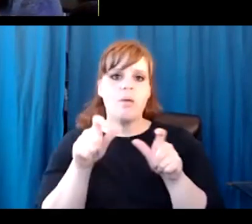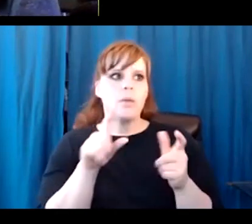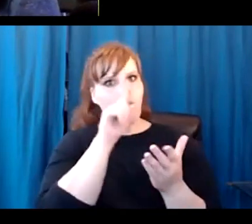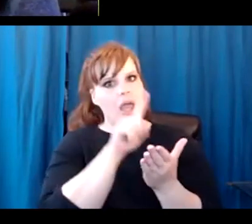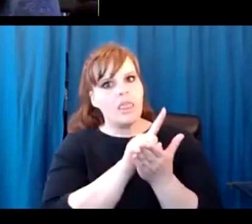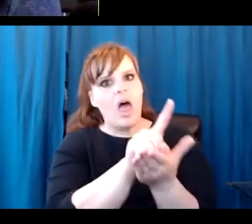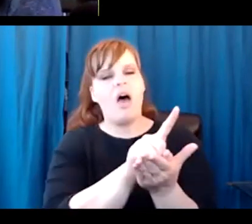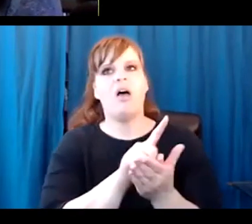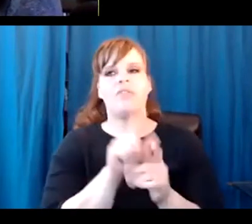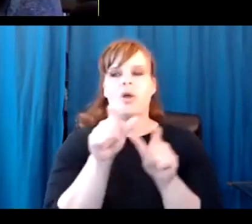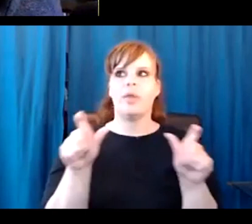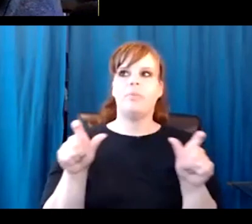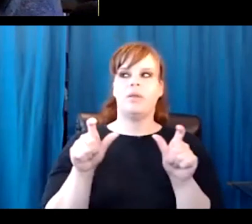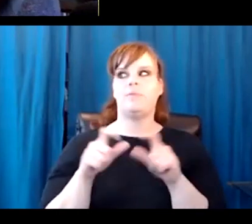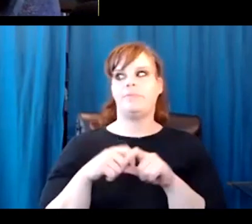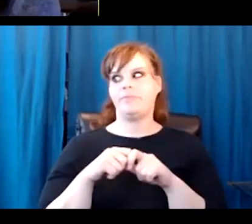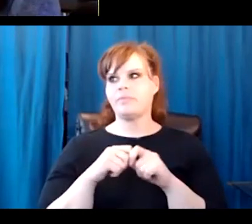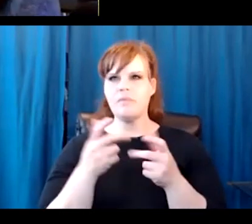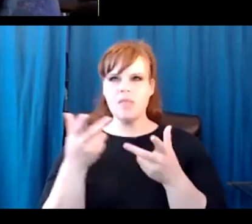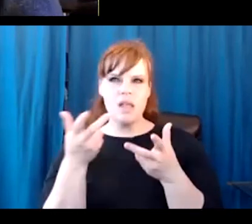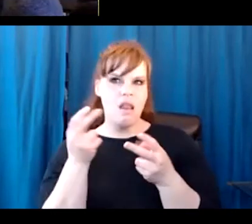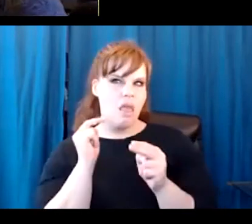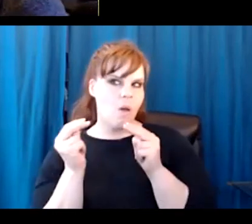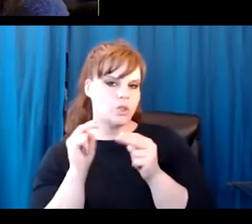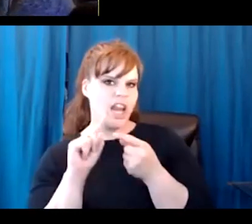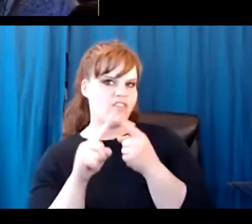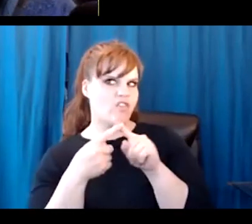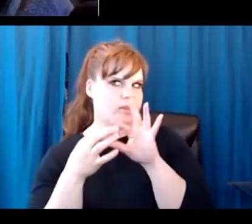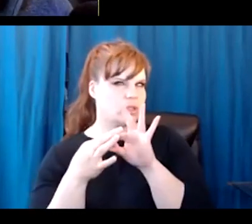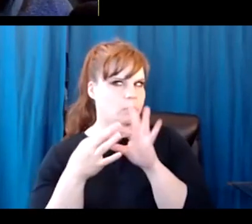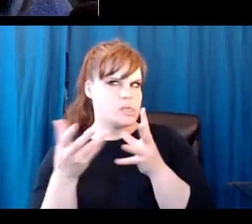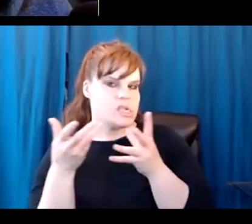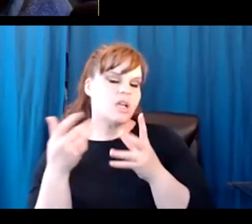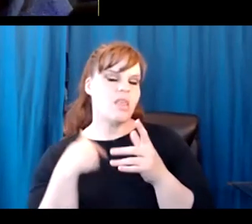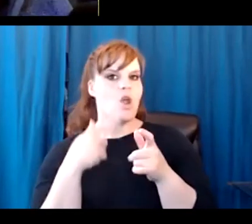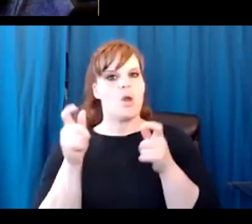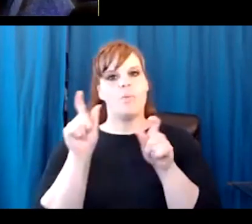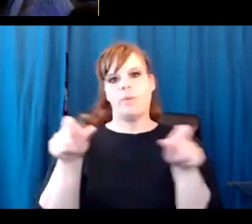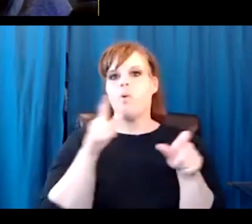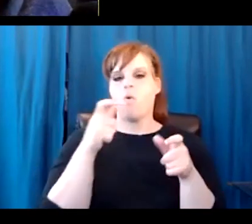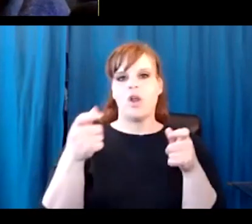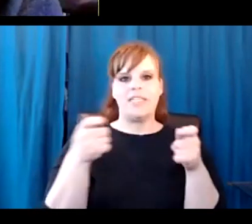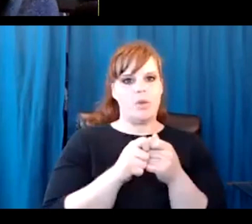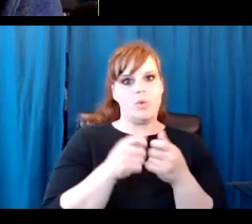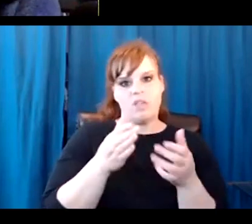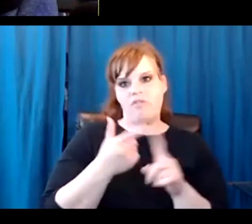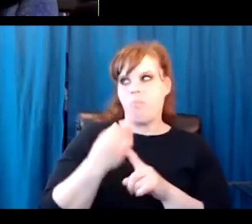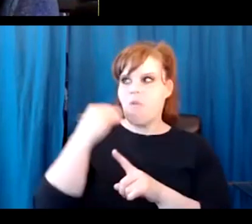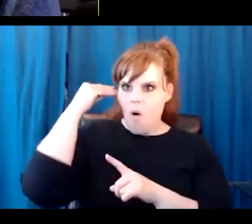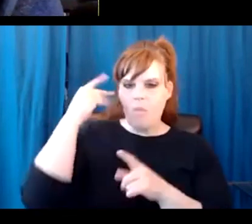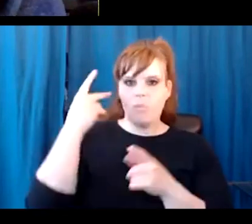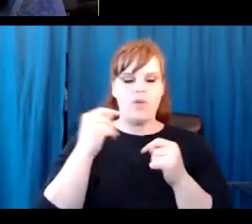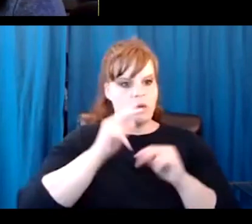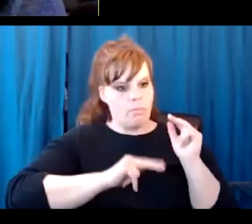are people like, you know, negotiating friendships, there are people like dealing with all types of stuff, like from back home, people trying to build new lives